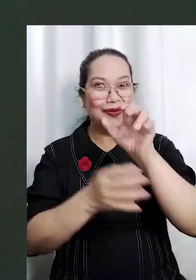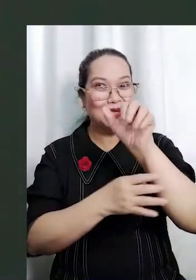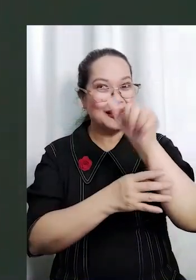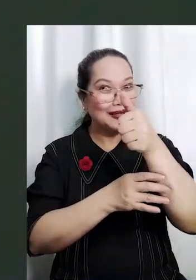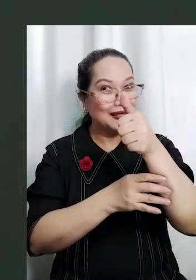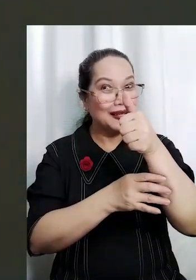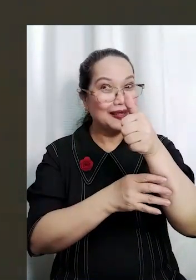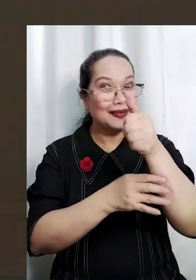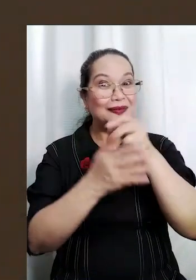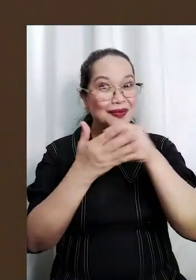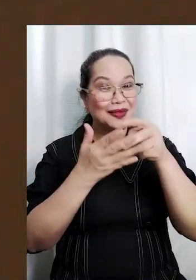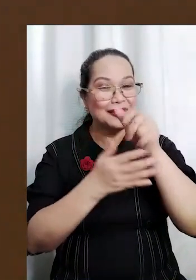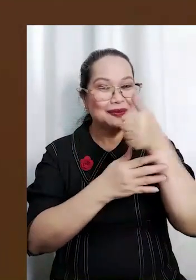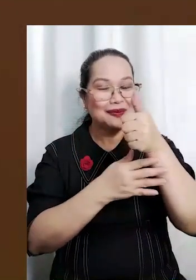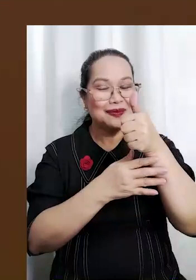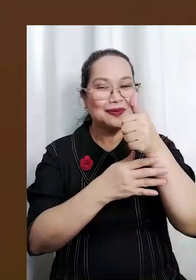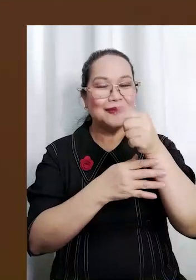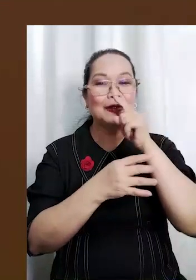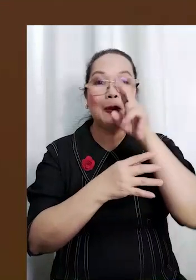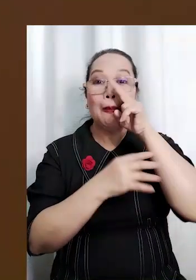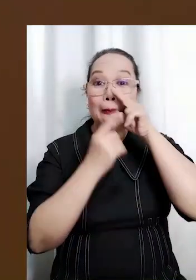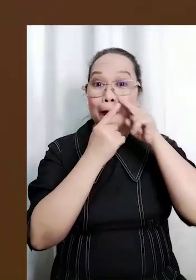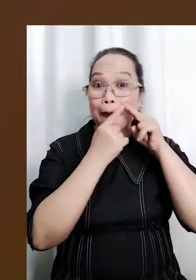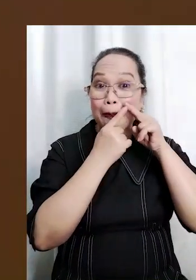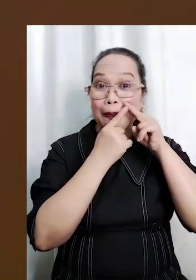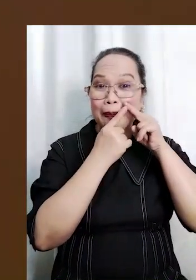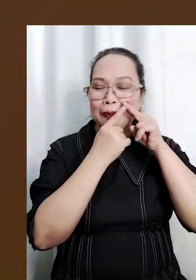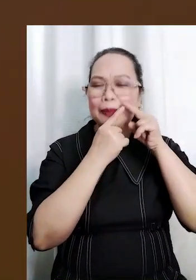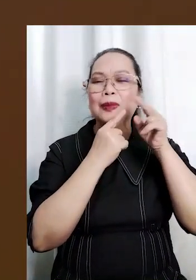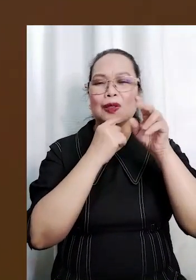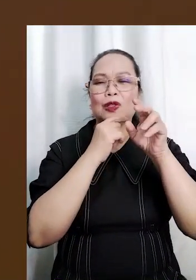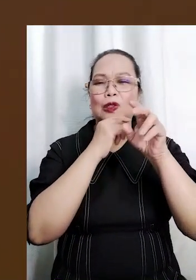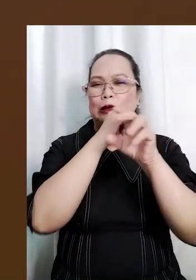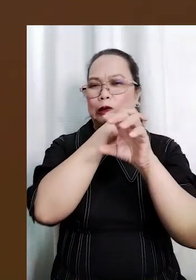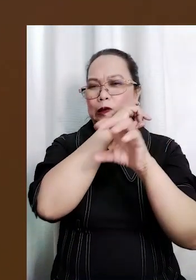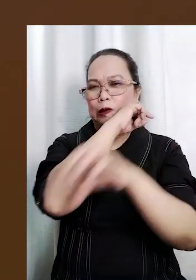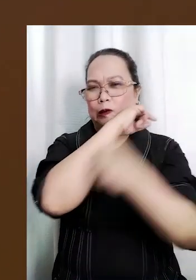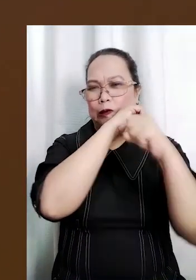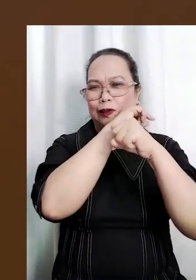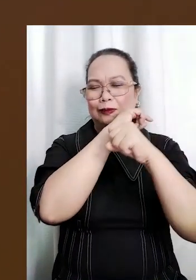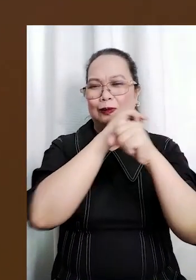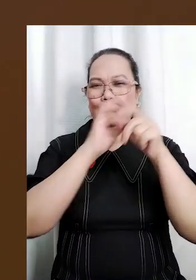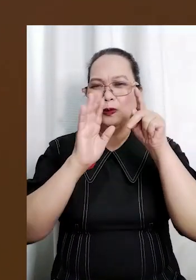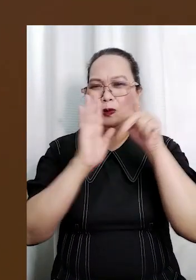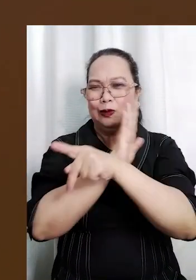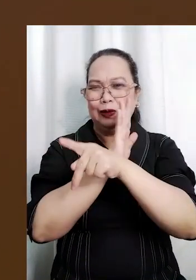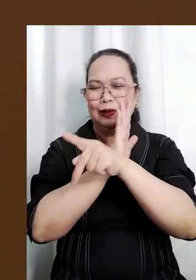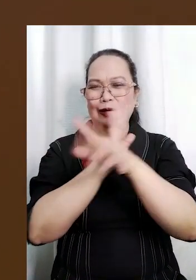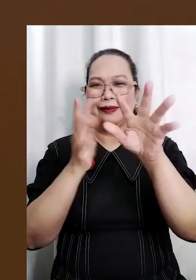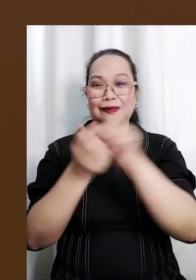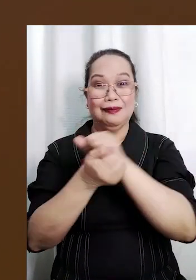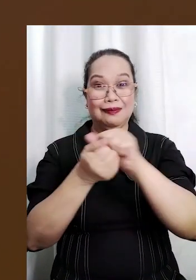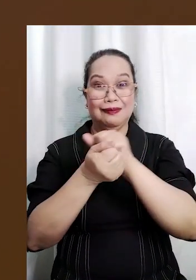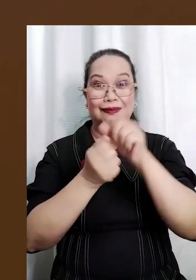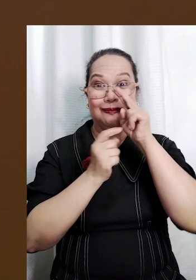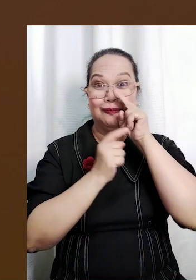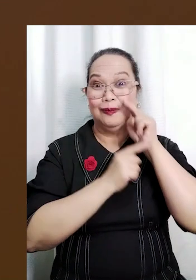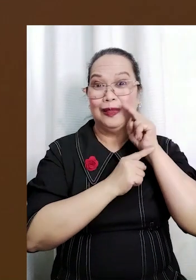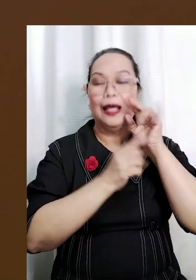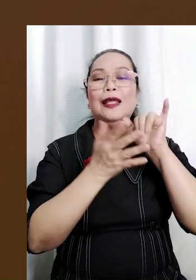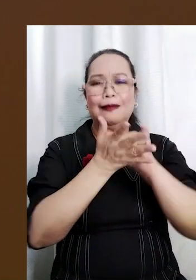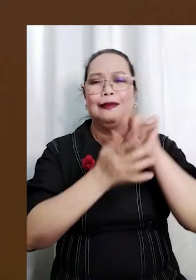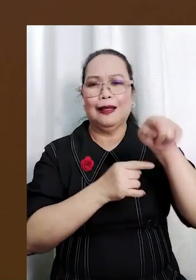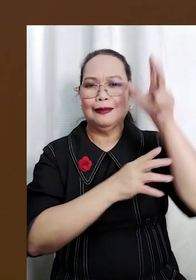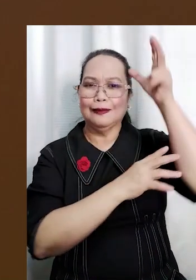verse 10, "The thief comes only to steal and kill and destroy." That's the motive of the